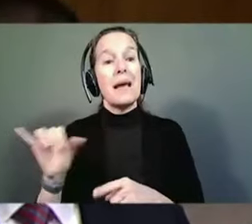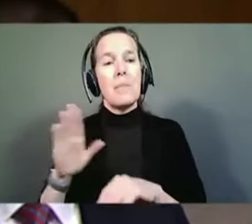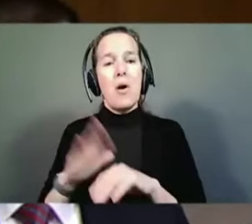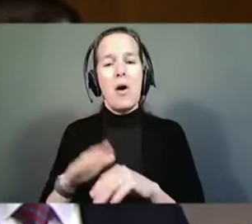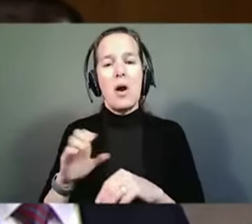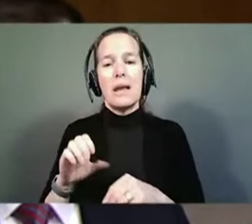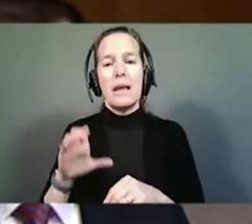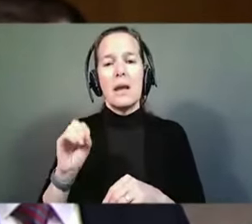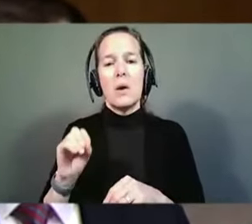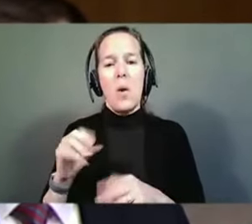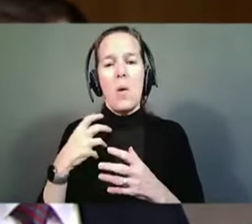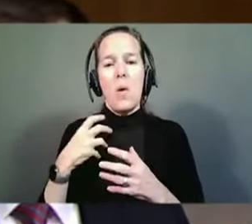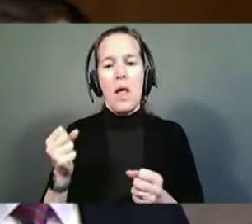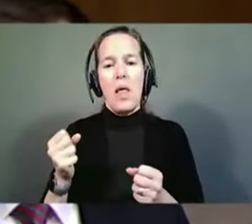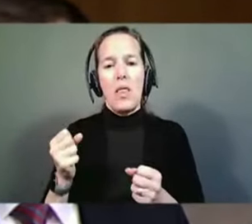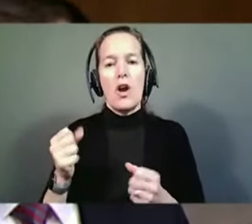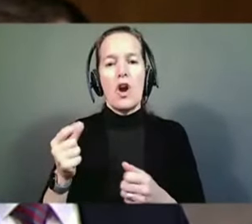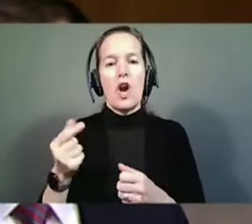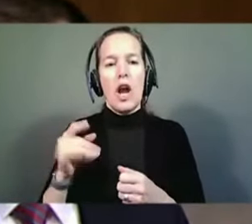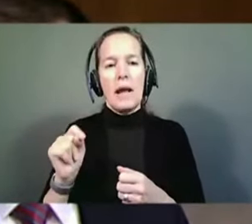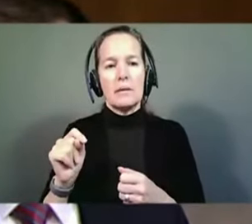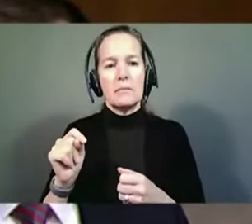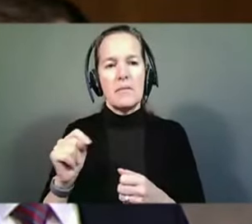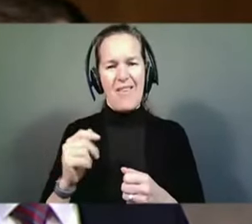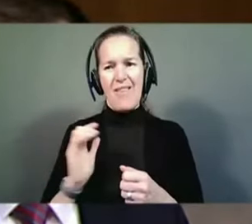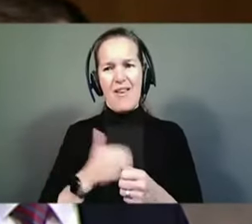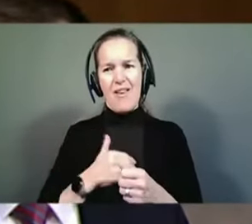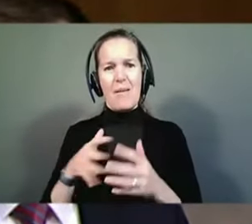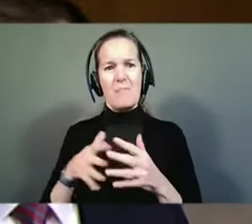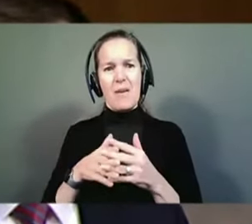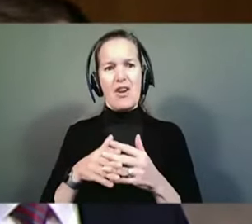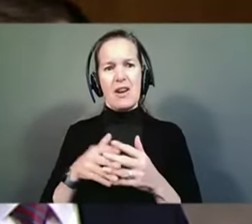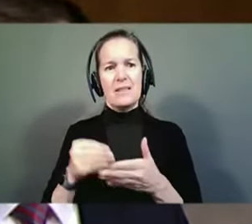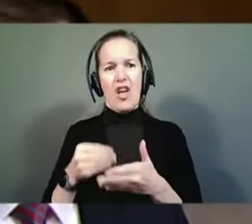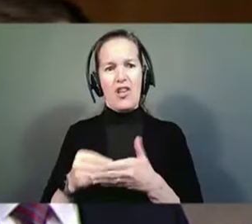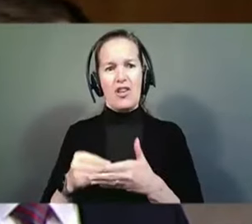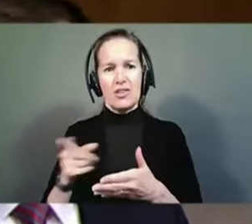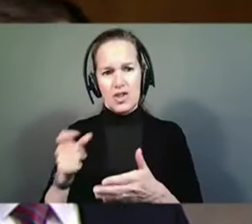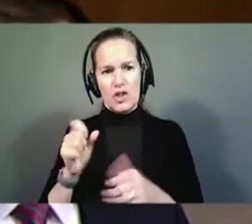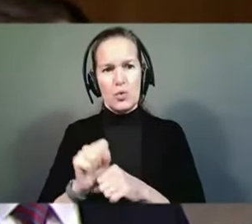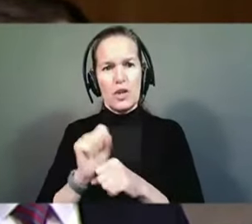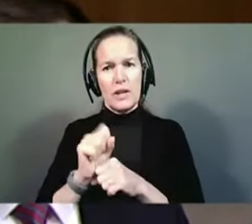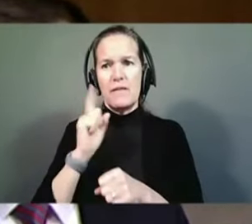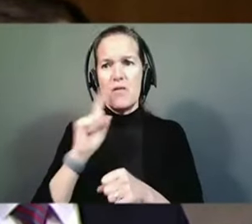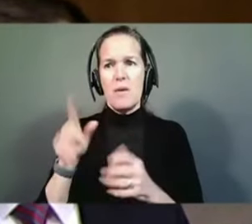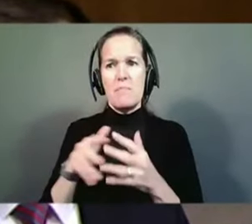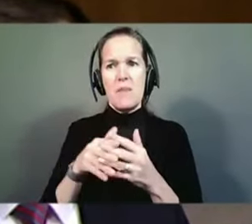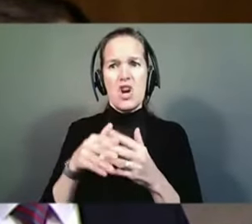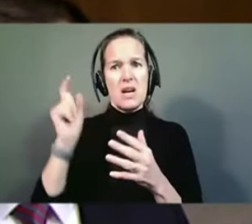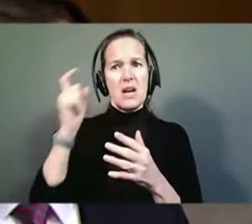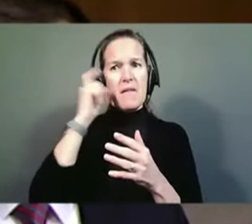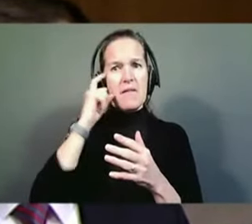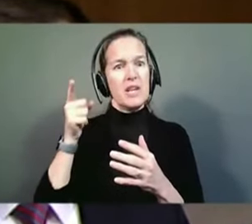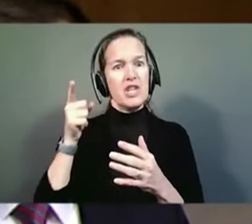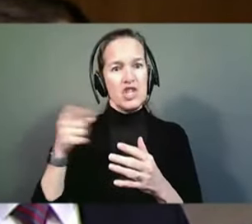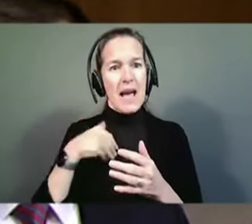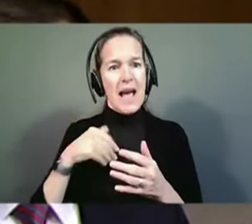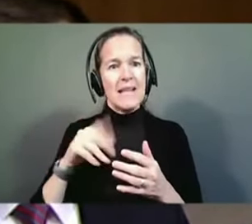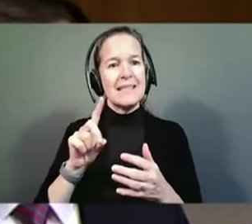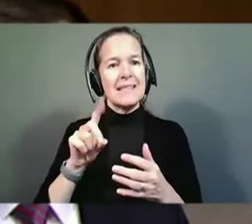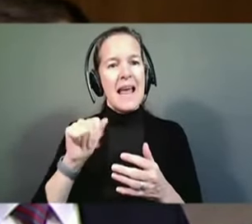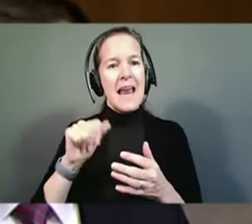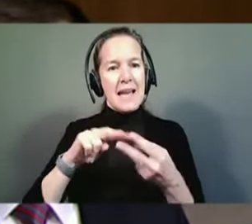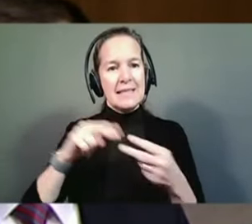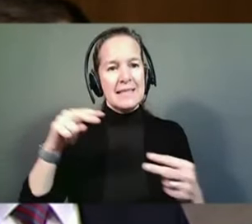from NIH, our own American dollar. She's working for the American government. She has the sequence, she gives it to